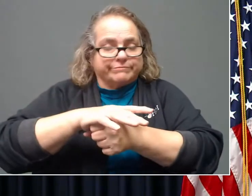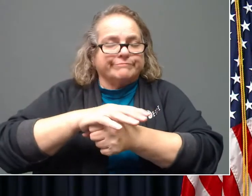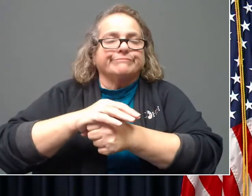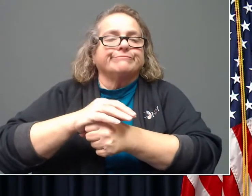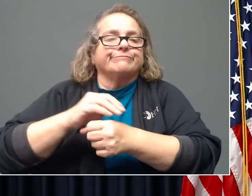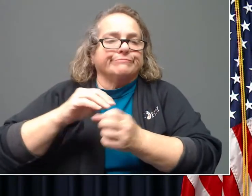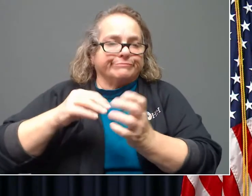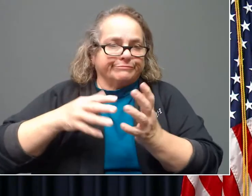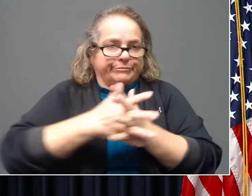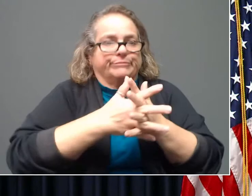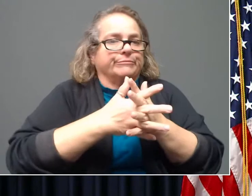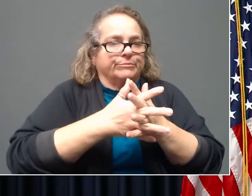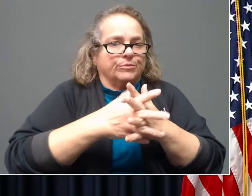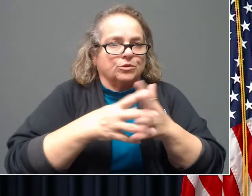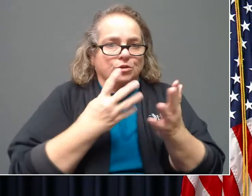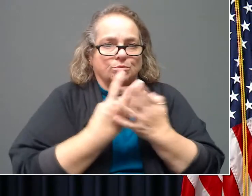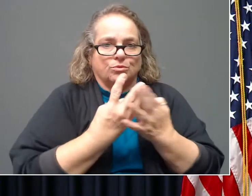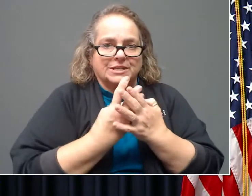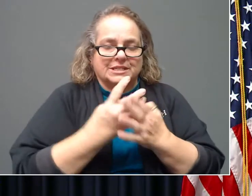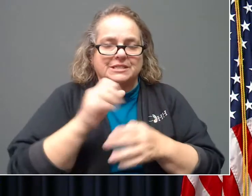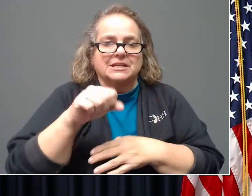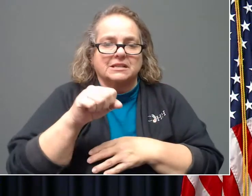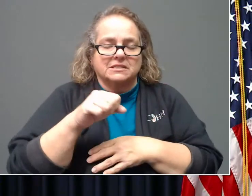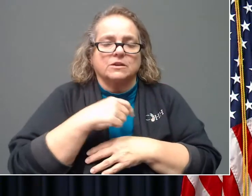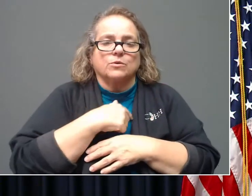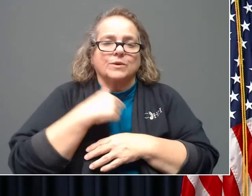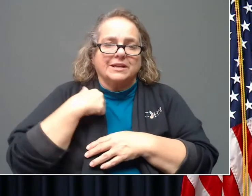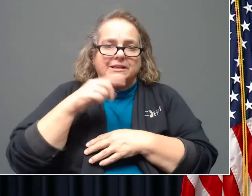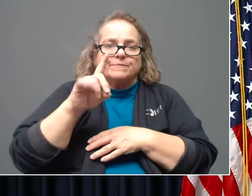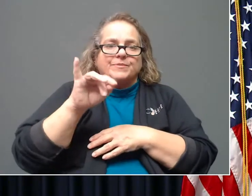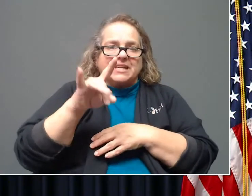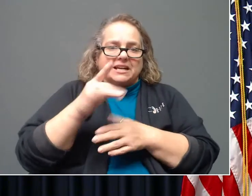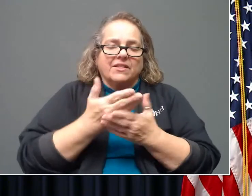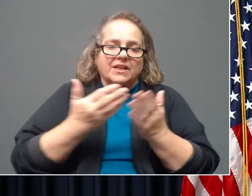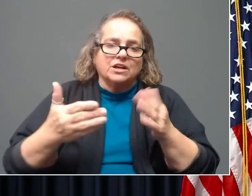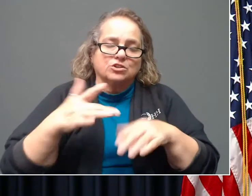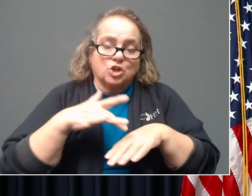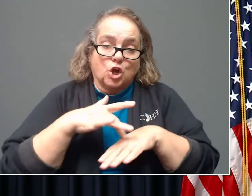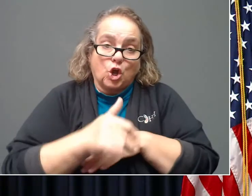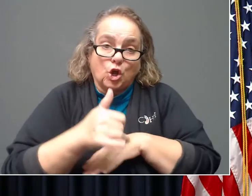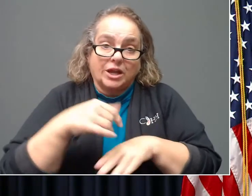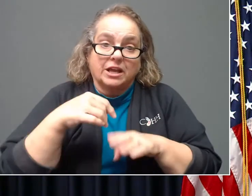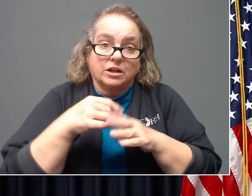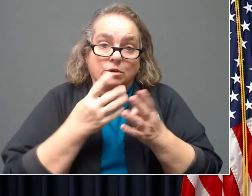quickly. Now, we took some steps early on, especially